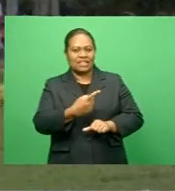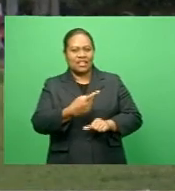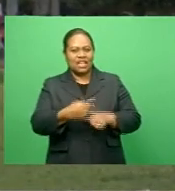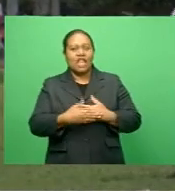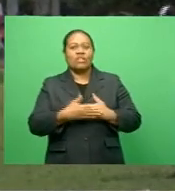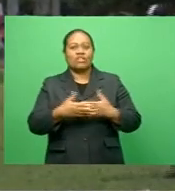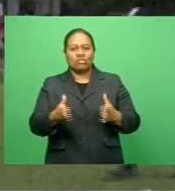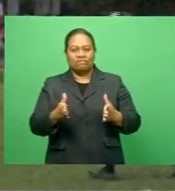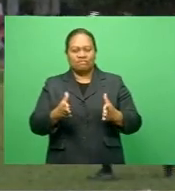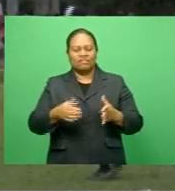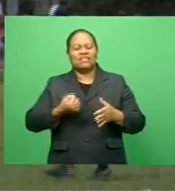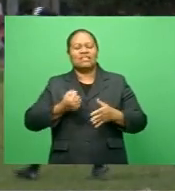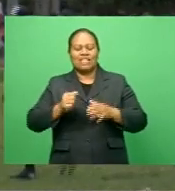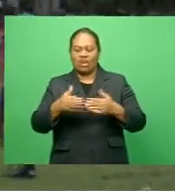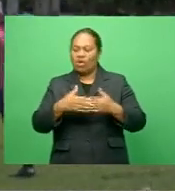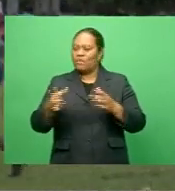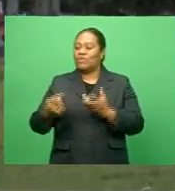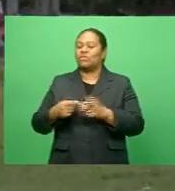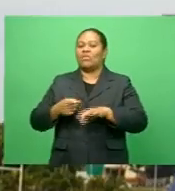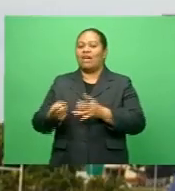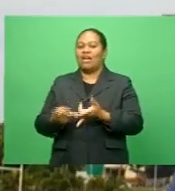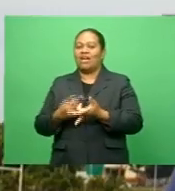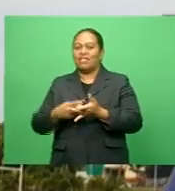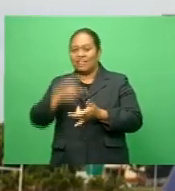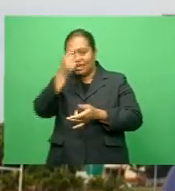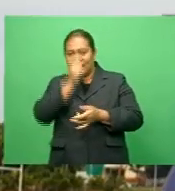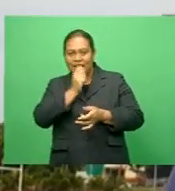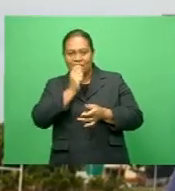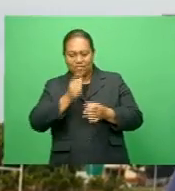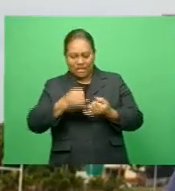still open for clubs from outside Suva to join.